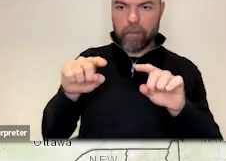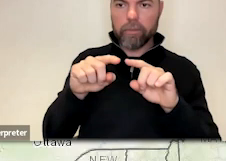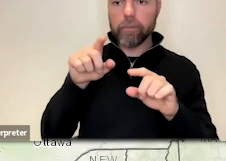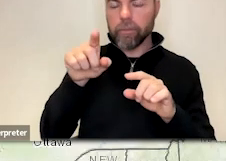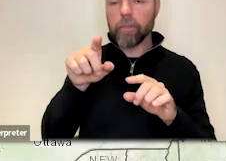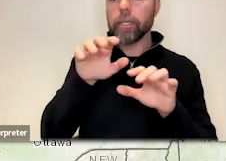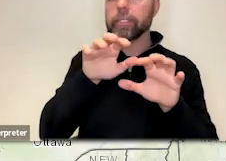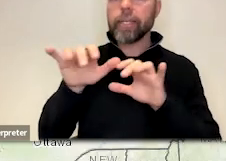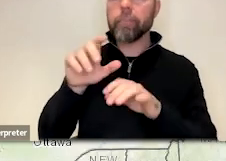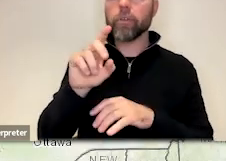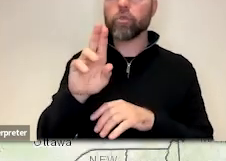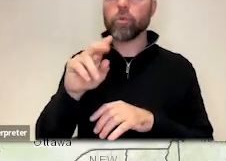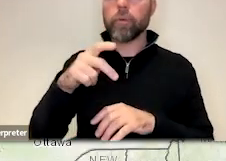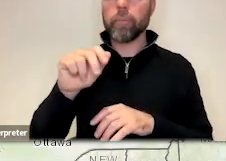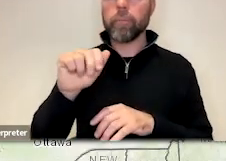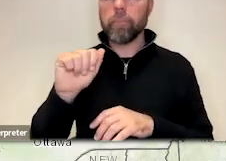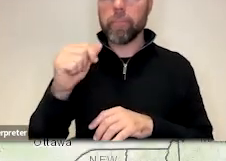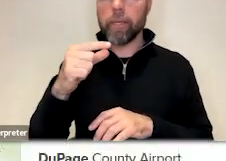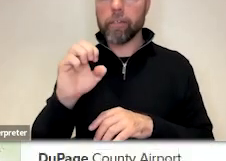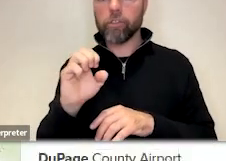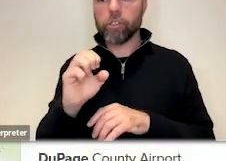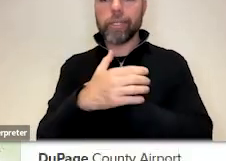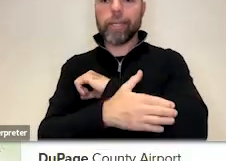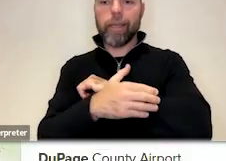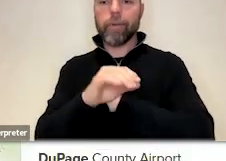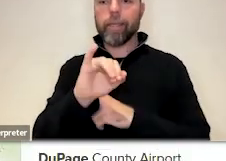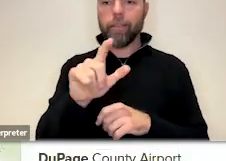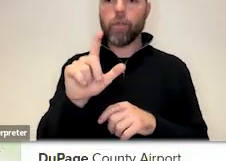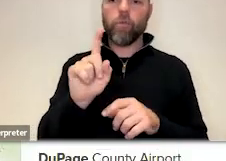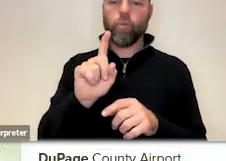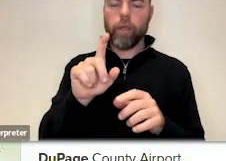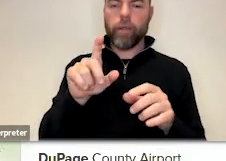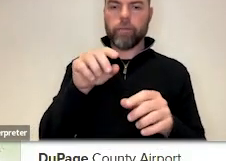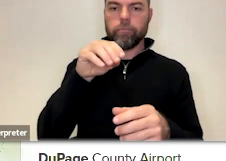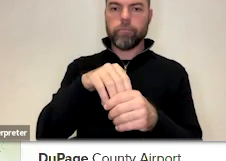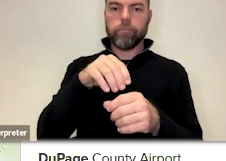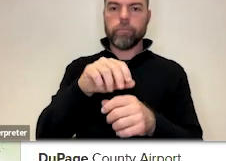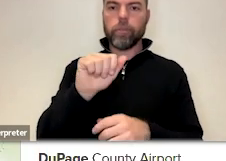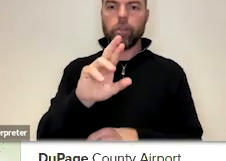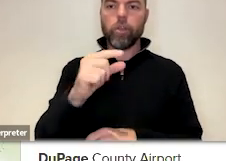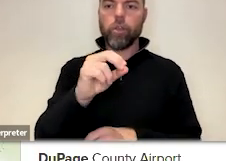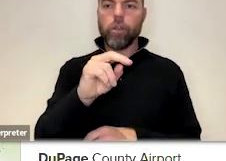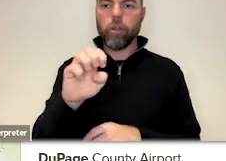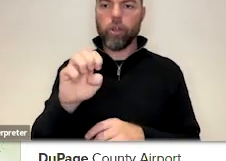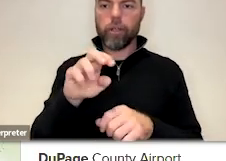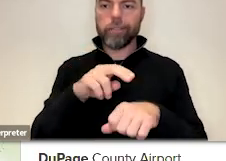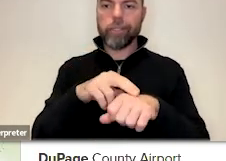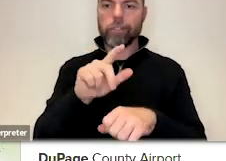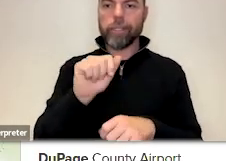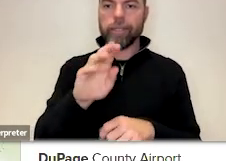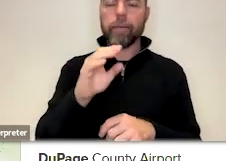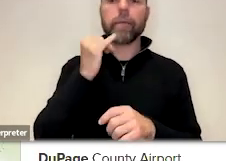in DuPage County, Illinois, which is where Argonne National Laboratory is located. And if I click, or if I